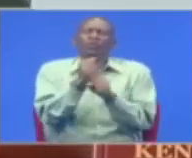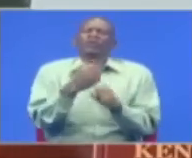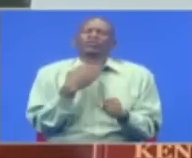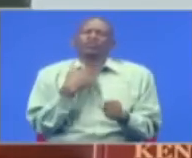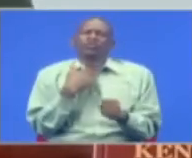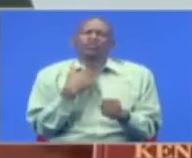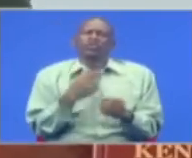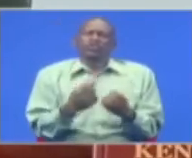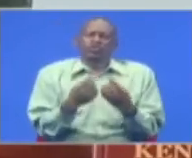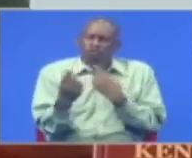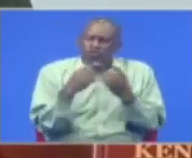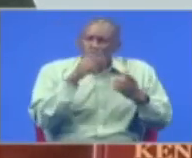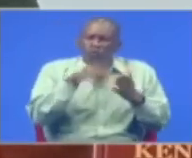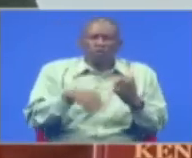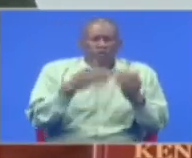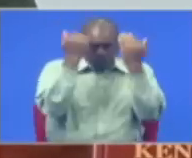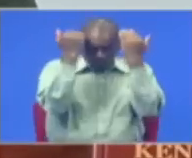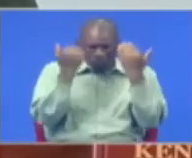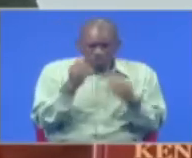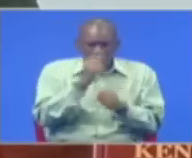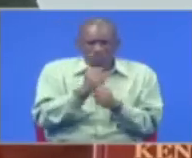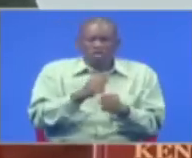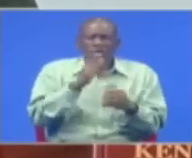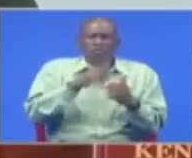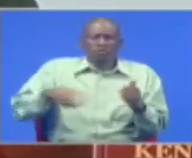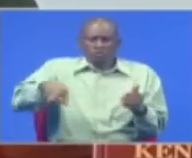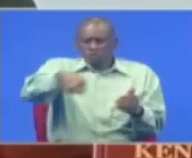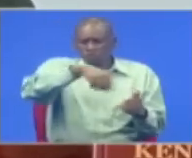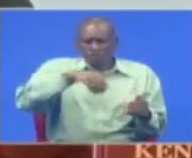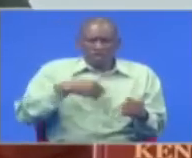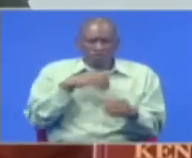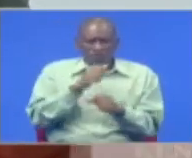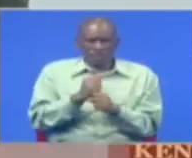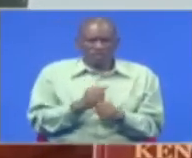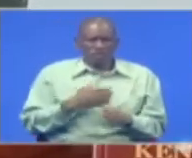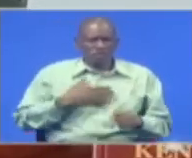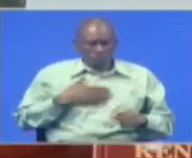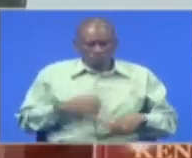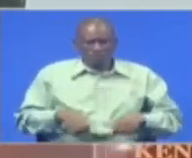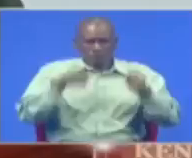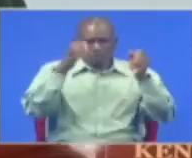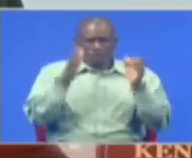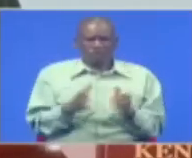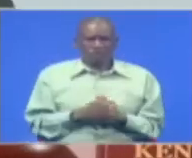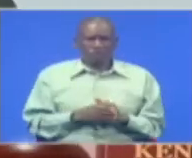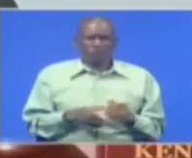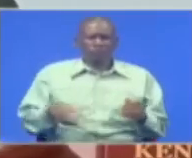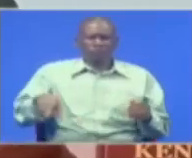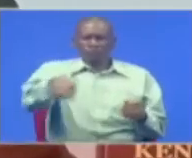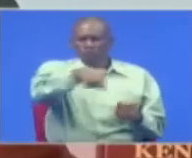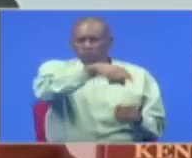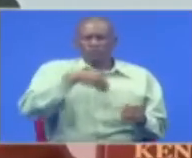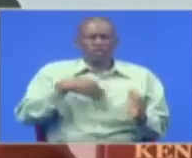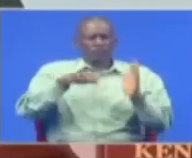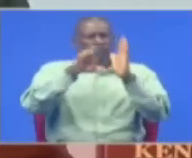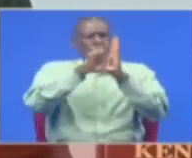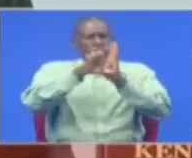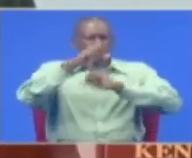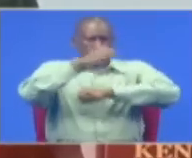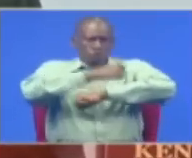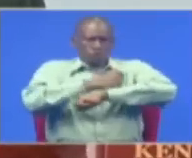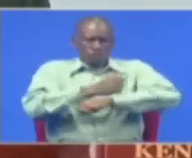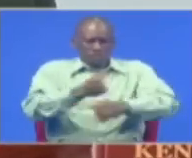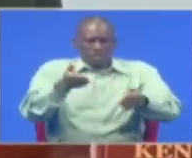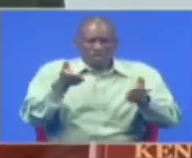judiciary has done, what the judiciary is doing. Honorable Chair, we have law schools. At the